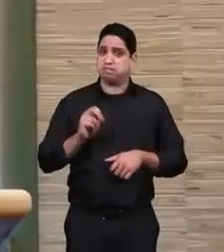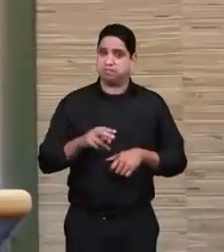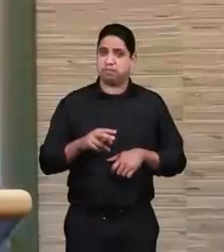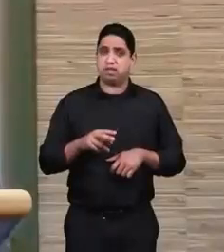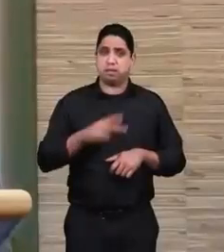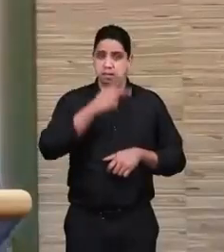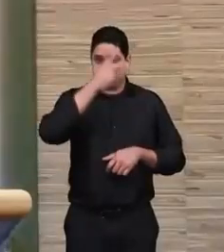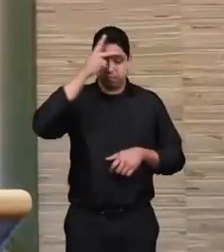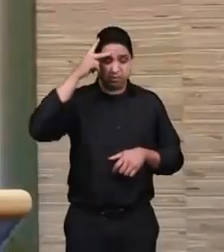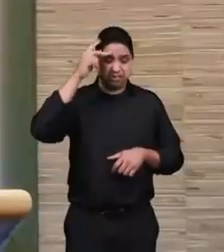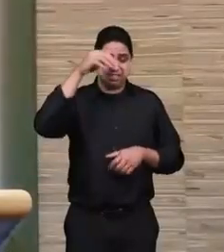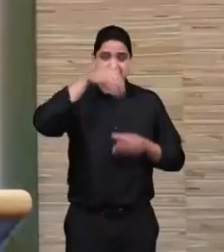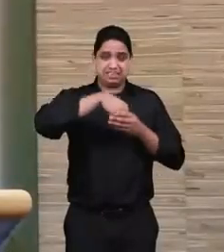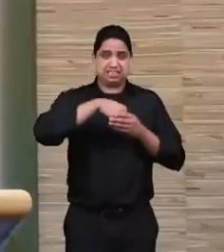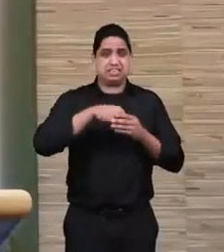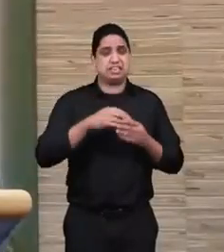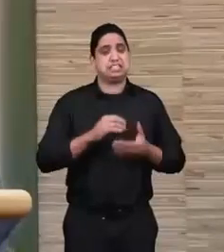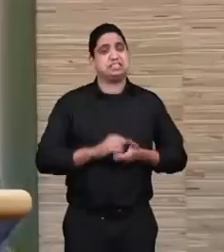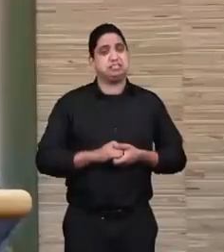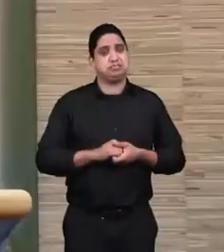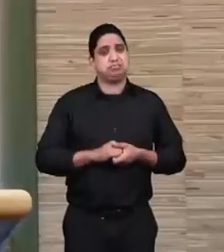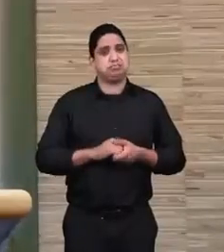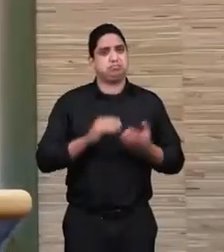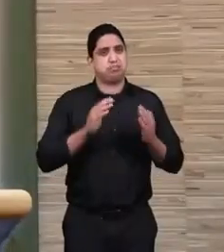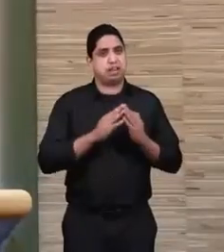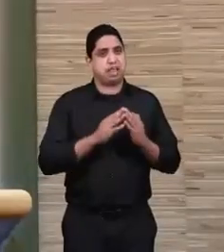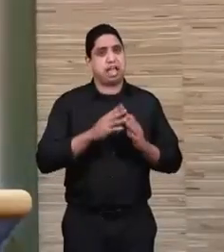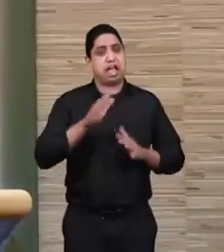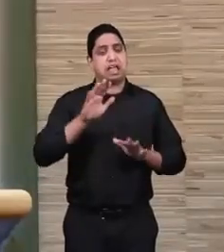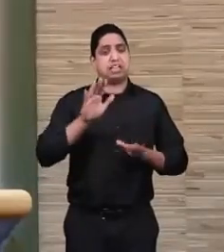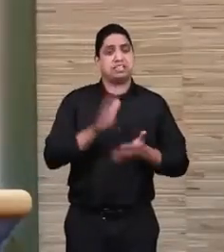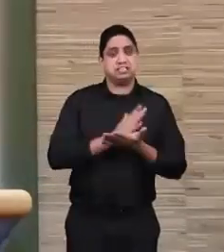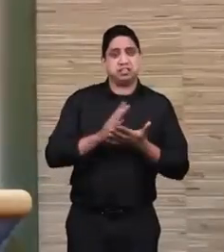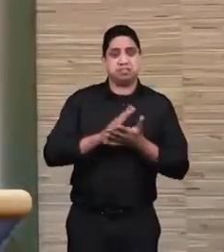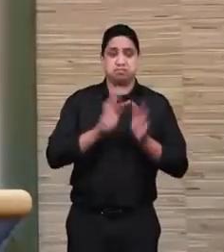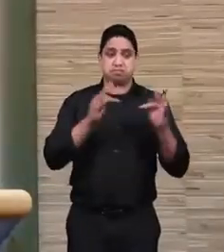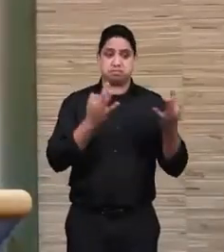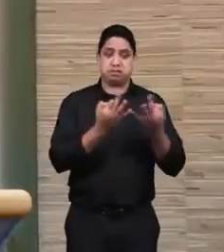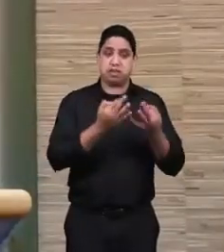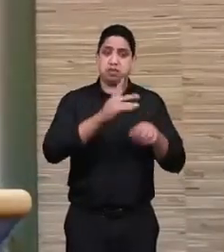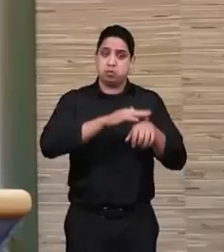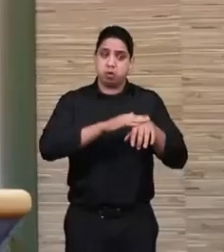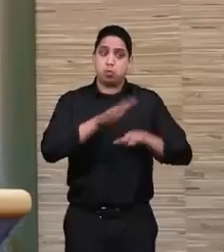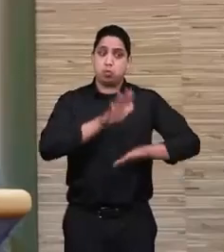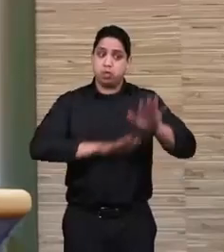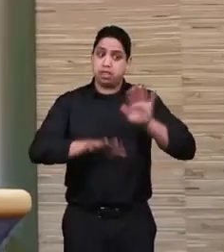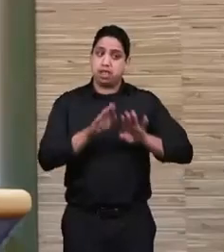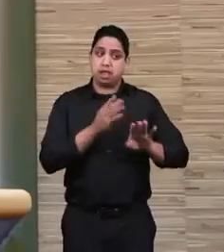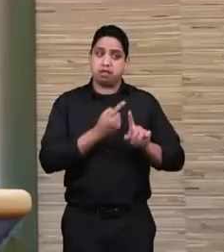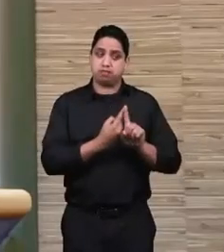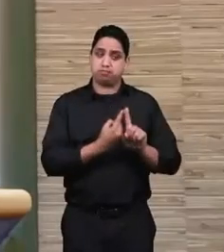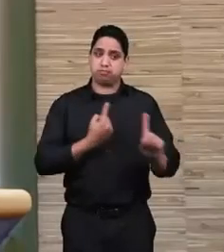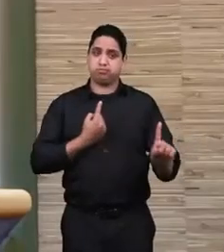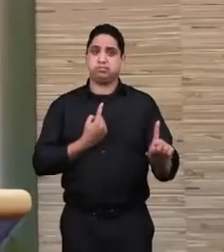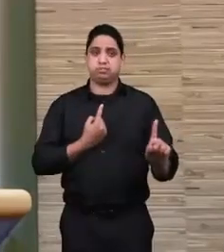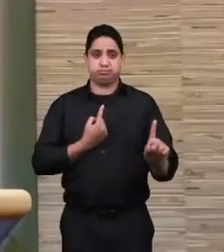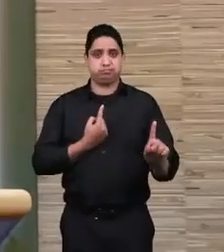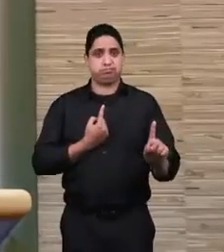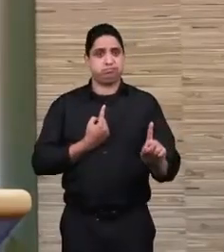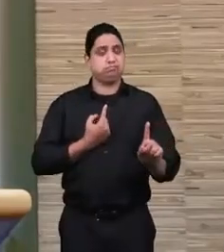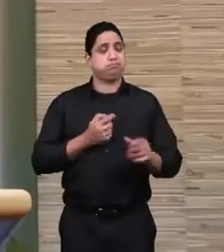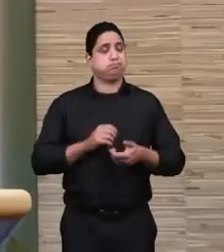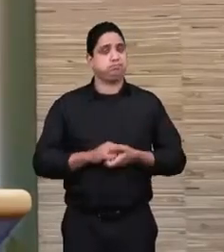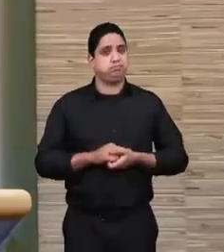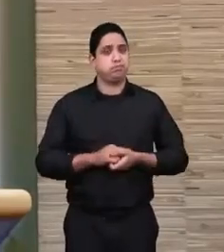from people who live in the same house, family members who get sick. Be careful. We have situations today